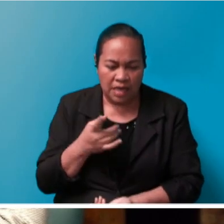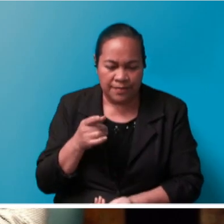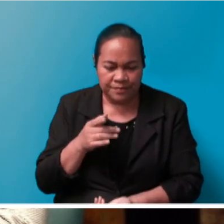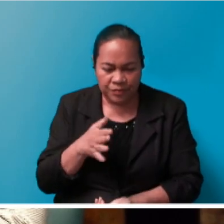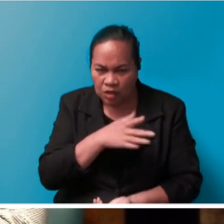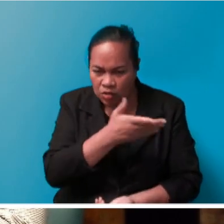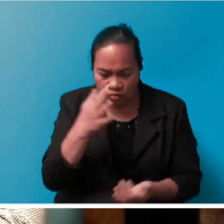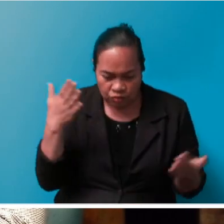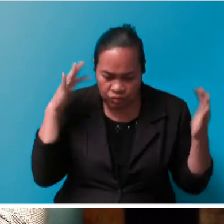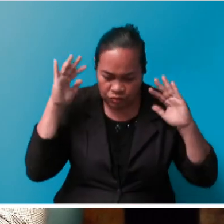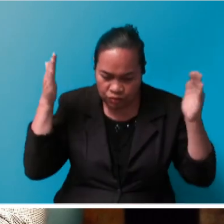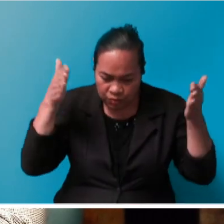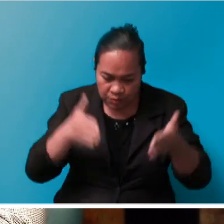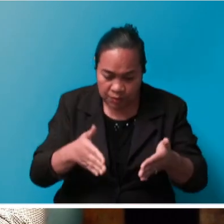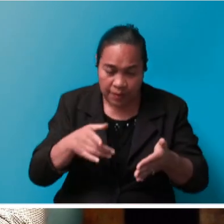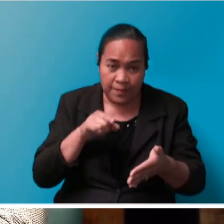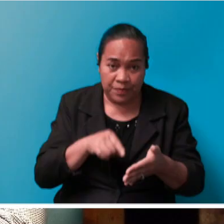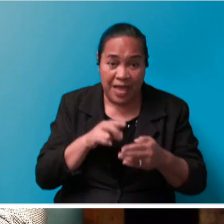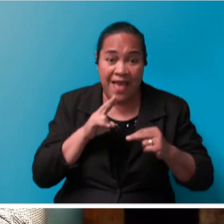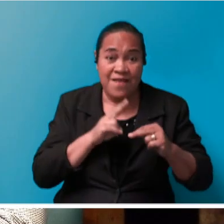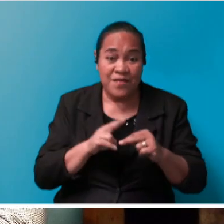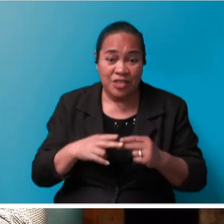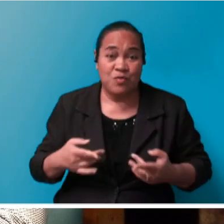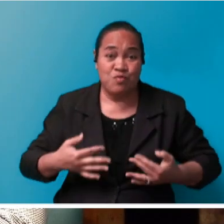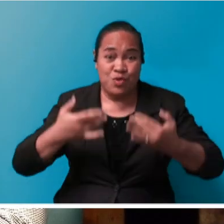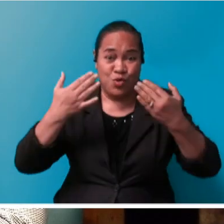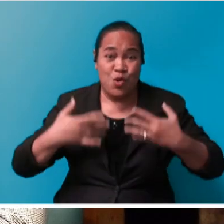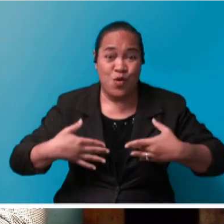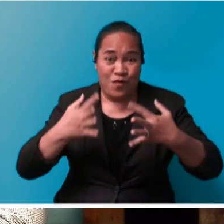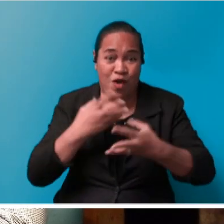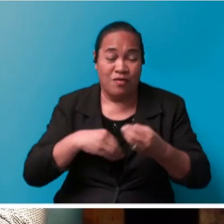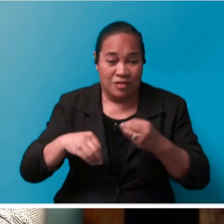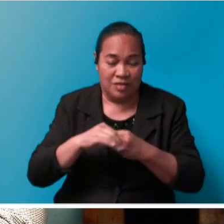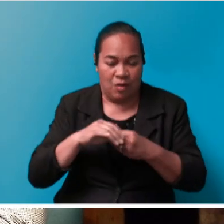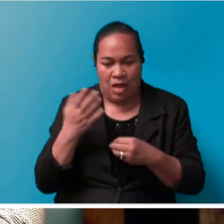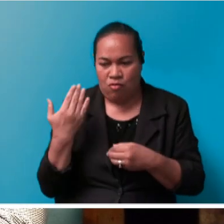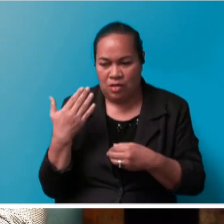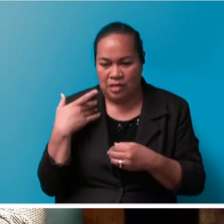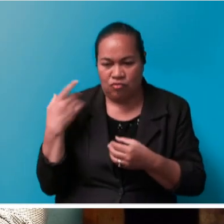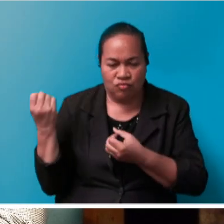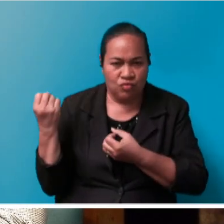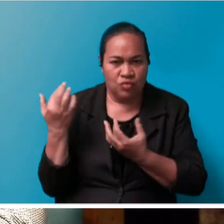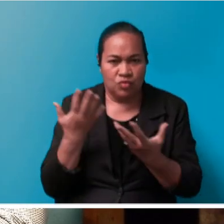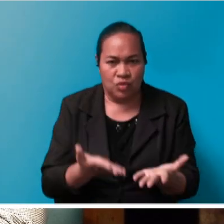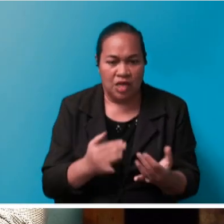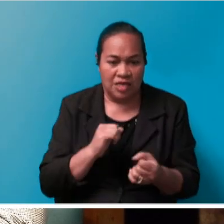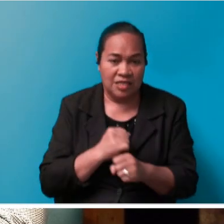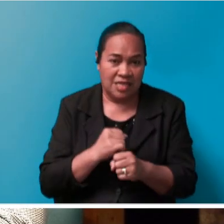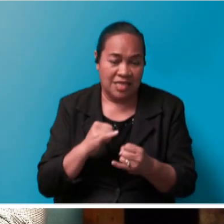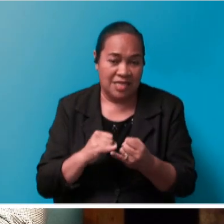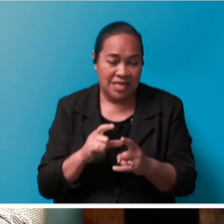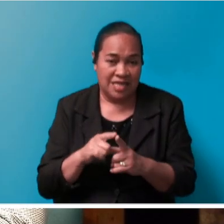attention, that the Fiji Bureau of Statistics has recently released the GDP numbers under the